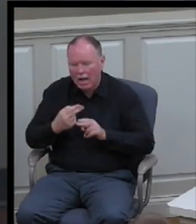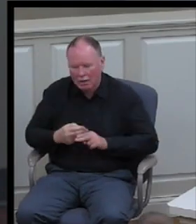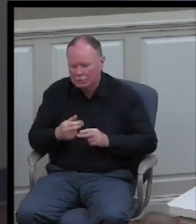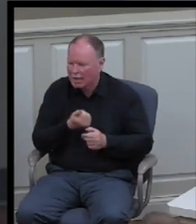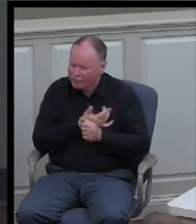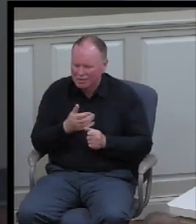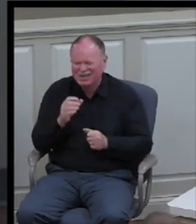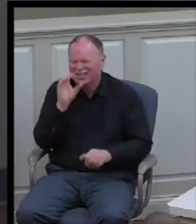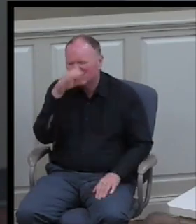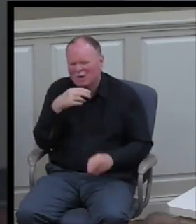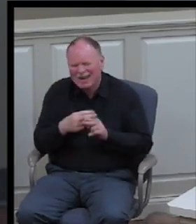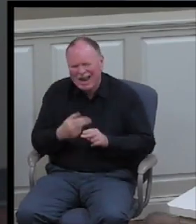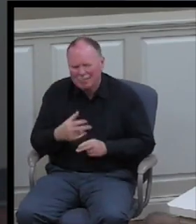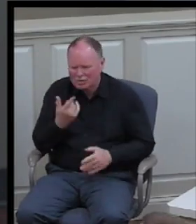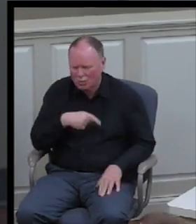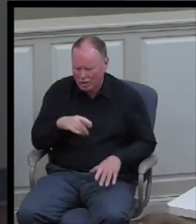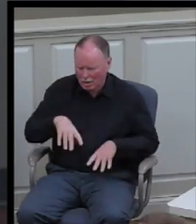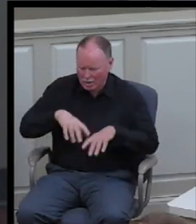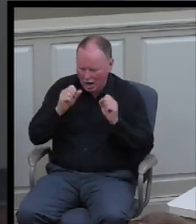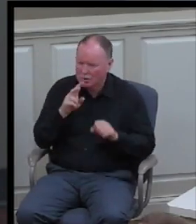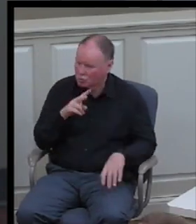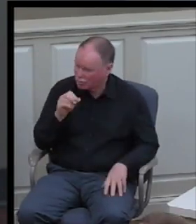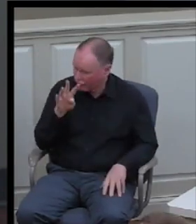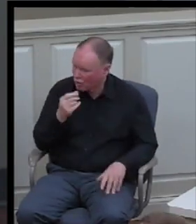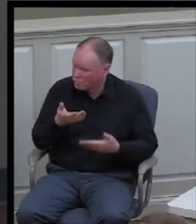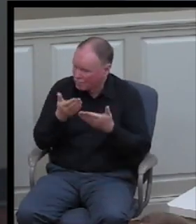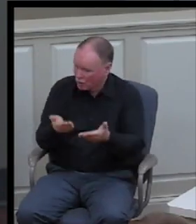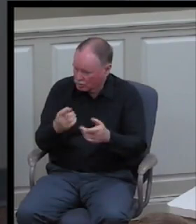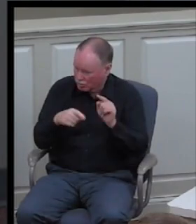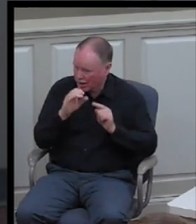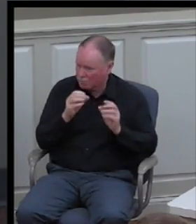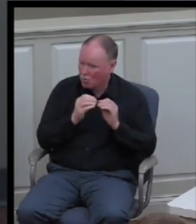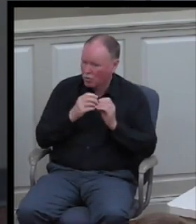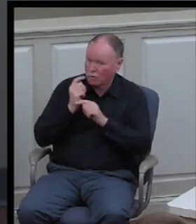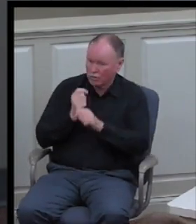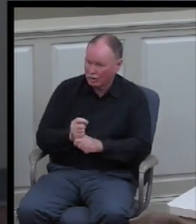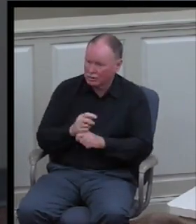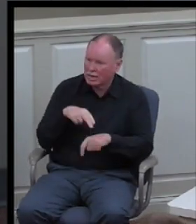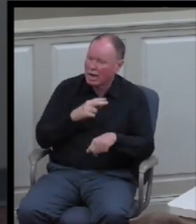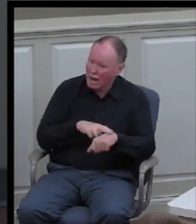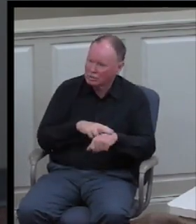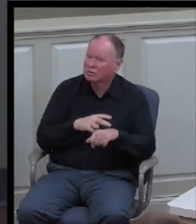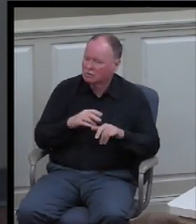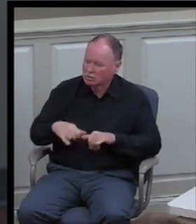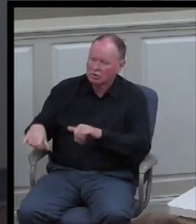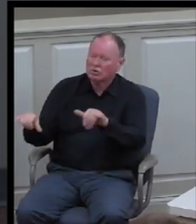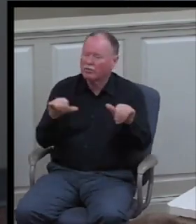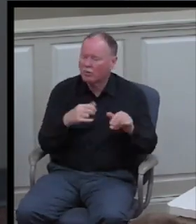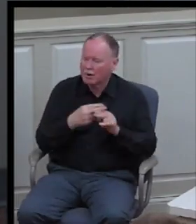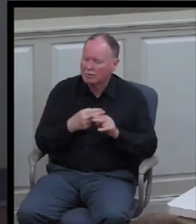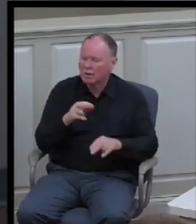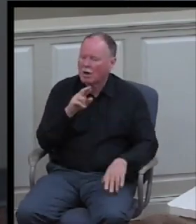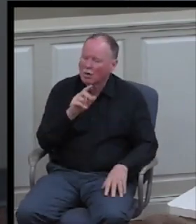those odd names that were adopted in 2004 are being proposed to go back to more traditional national uniform names like